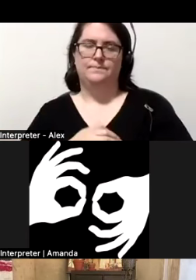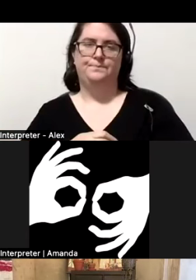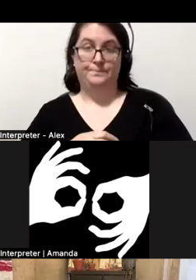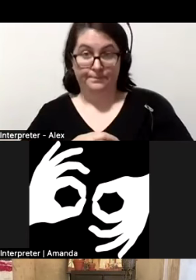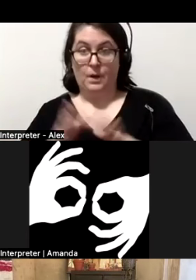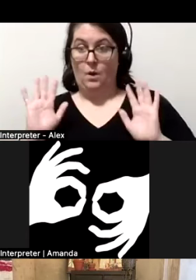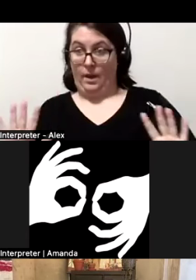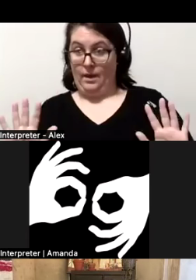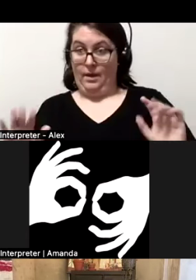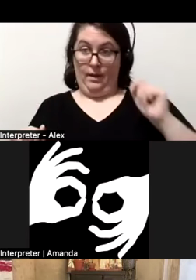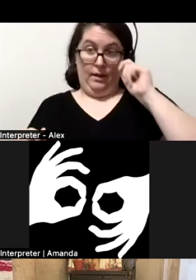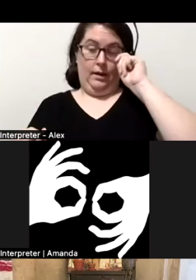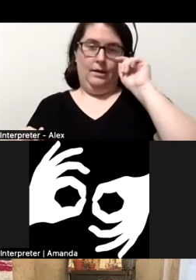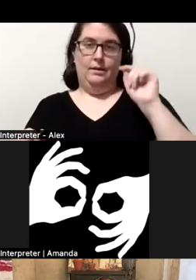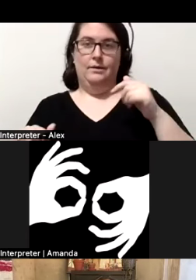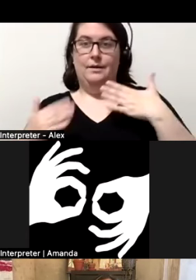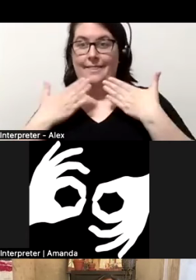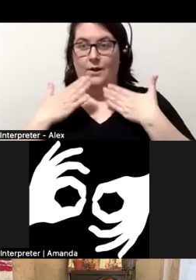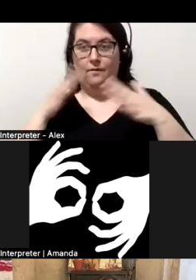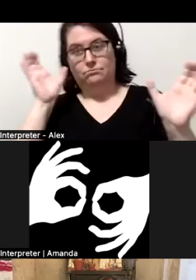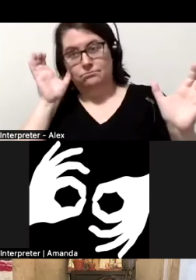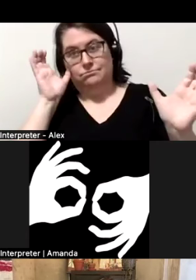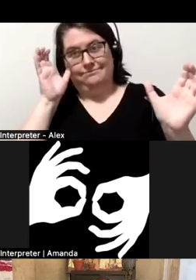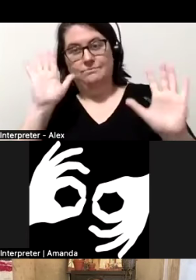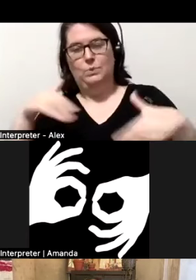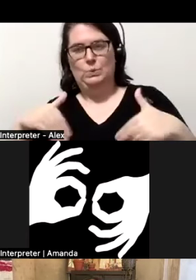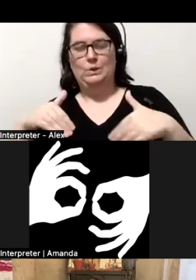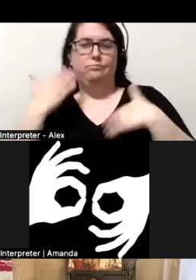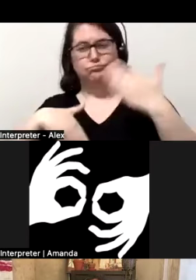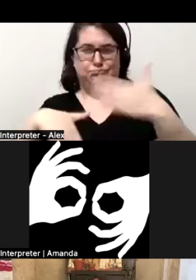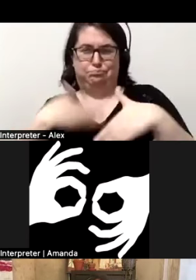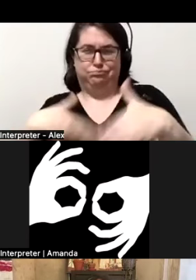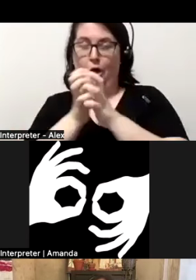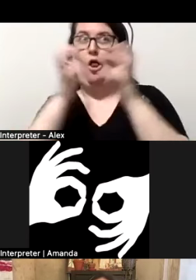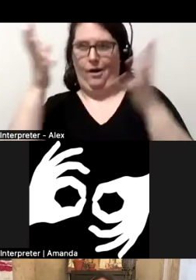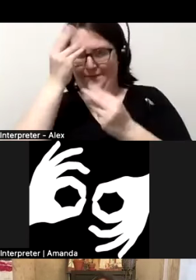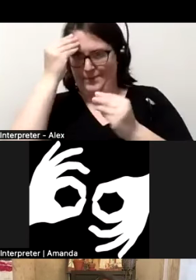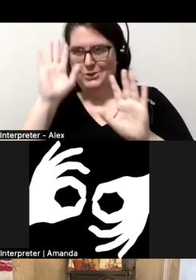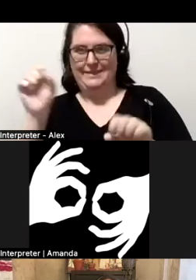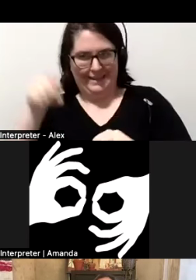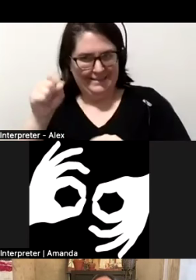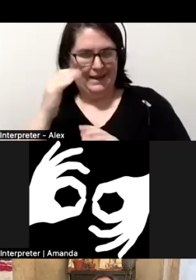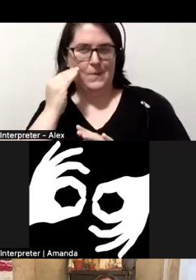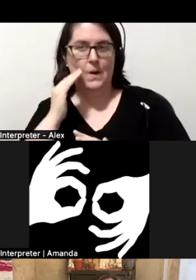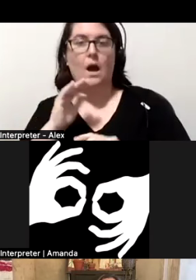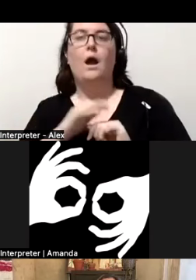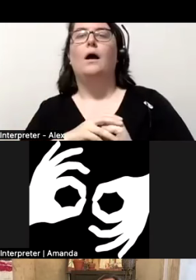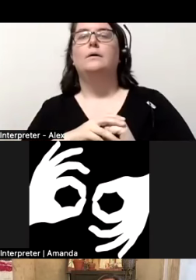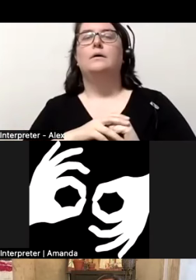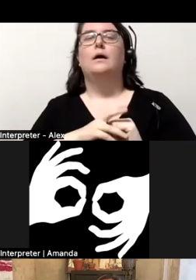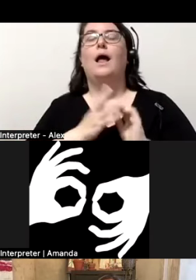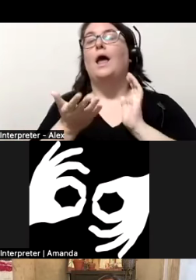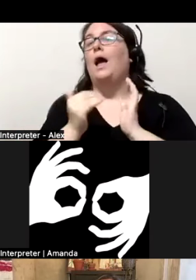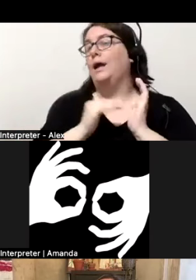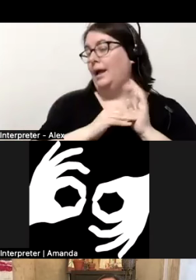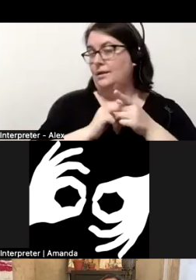Okay, and with that, thank you for bearing with me as we kind of zoomed through a ton of information. Of course, you are more than